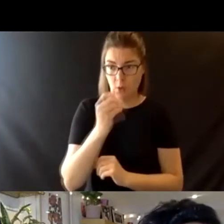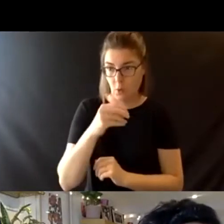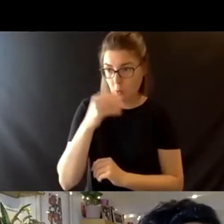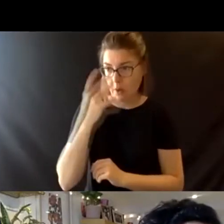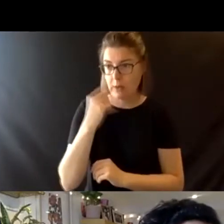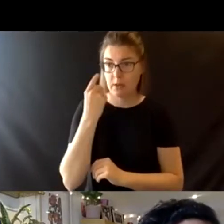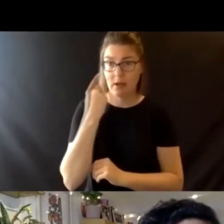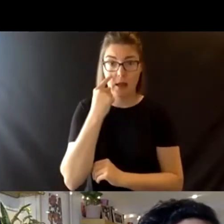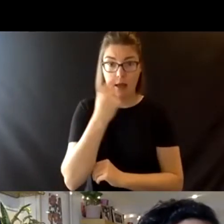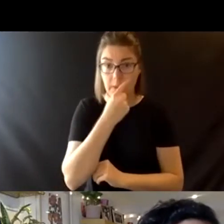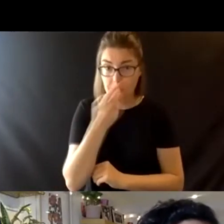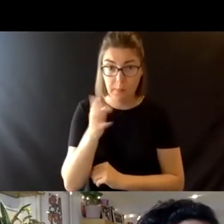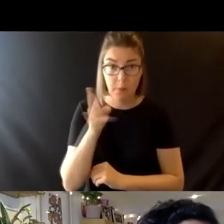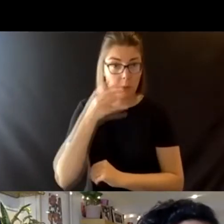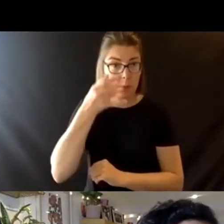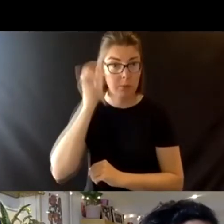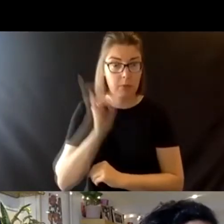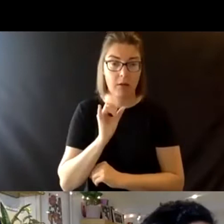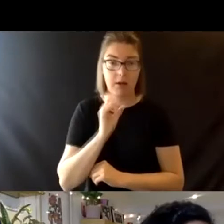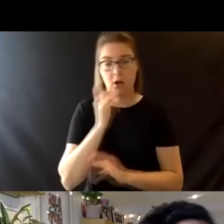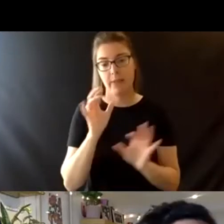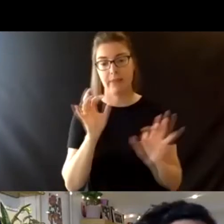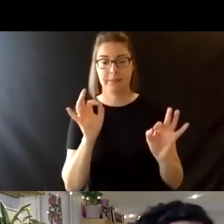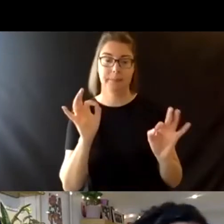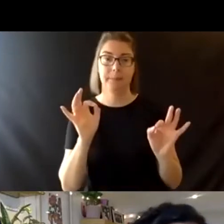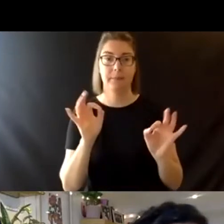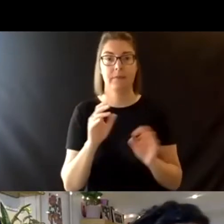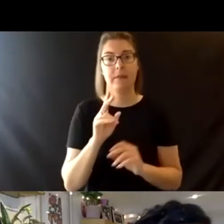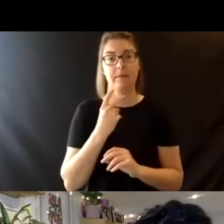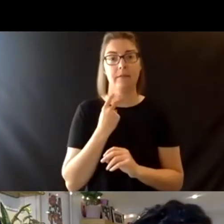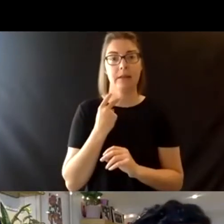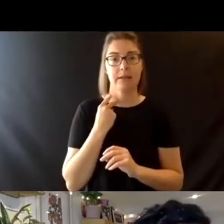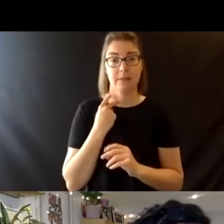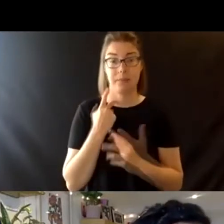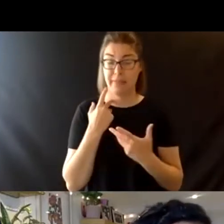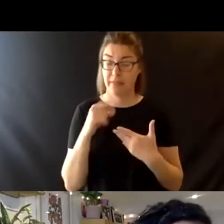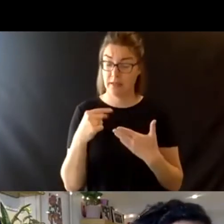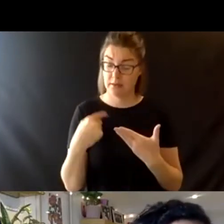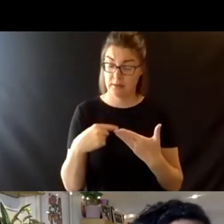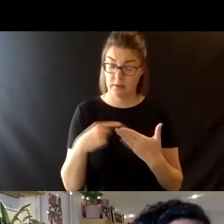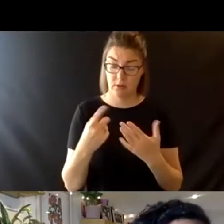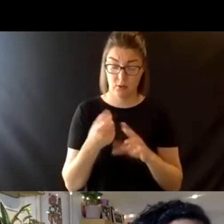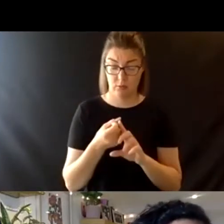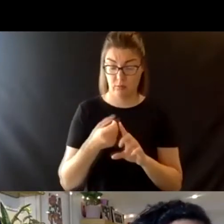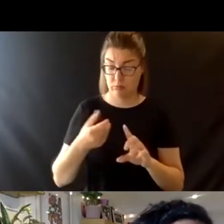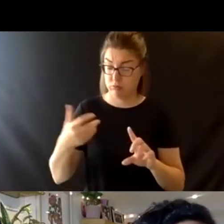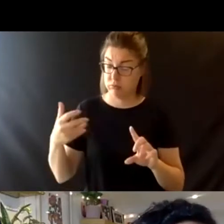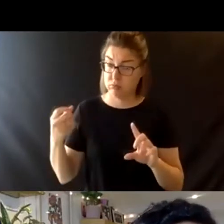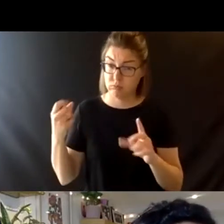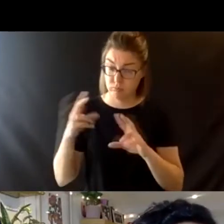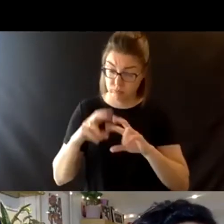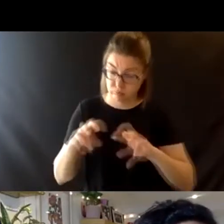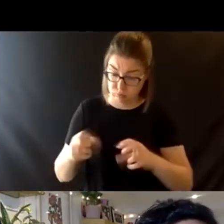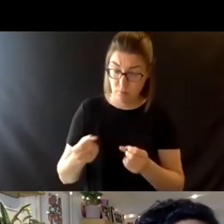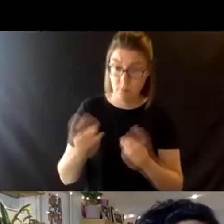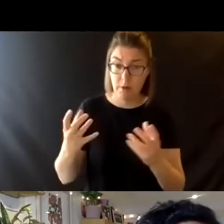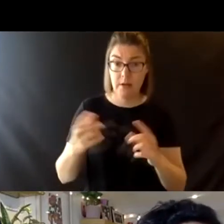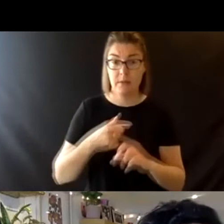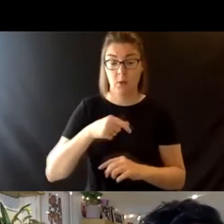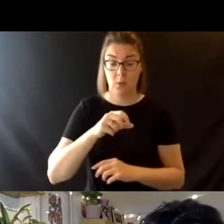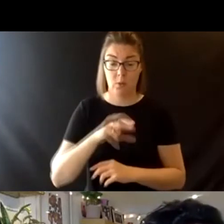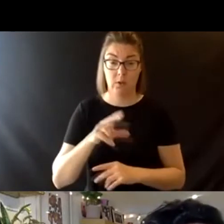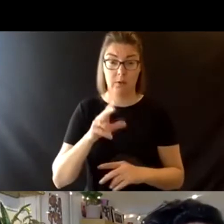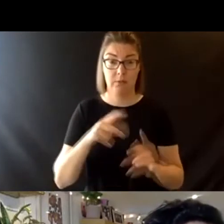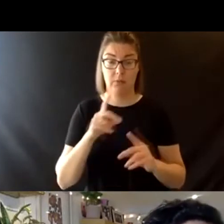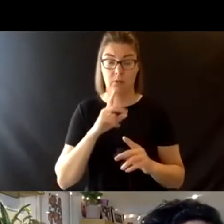and blonde, not the ideal victim. There's so much nuance that this conversation can't dive into, and queer people have paved a really